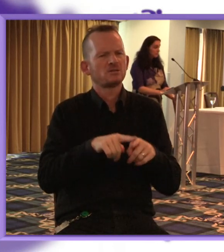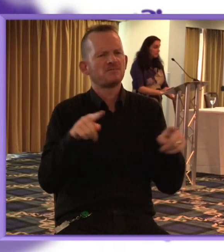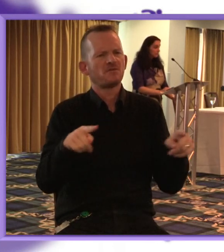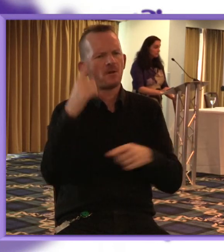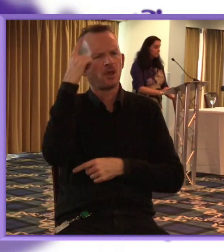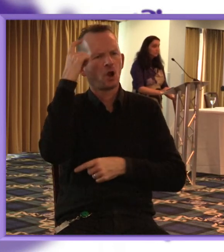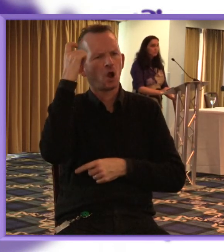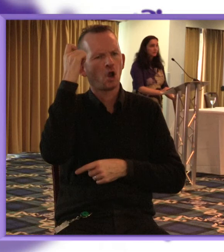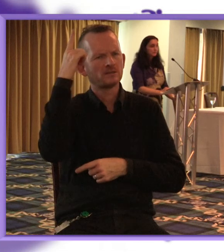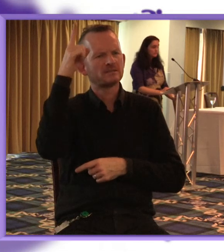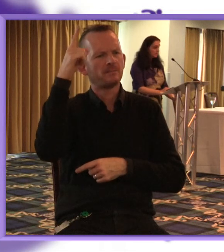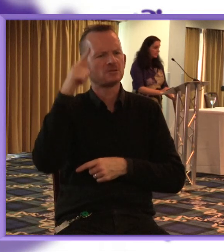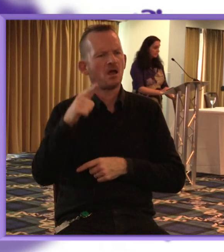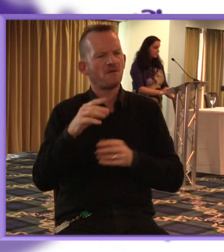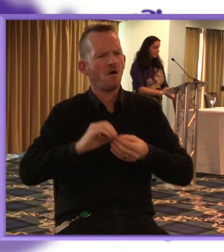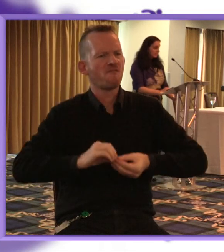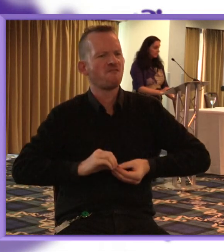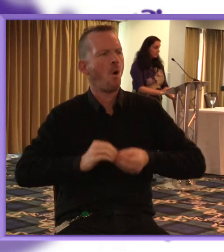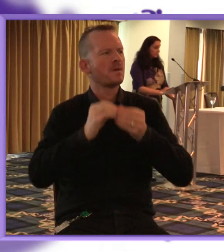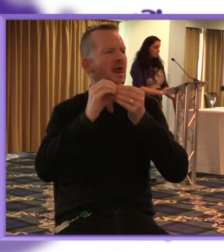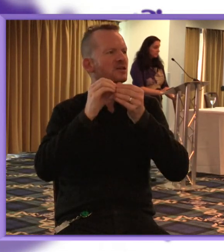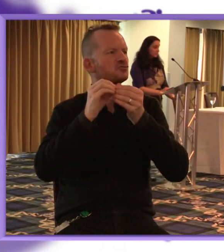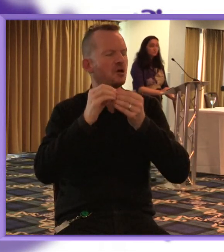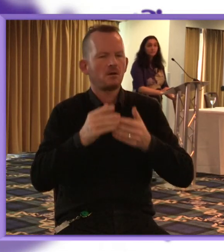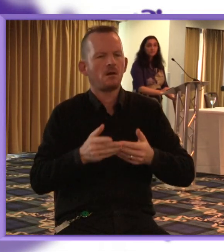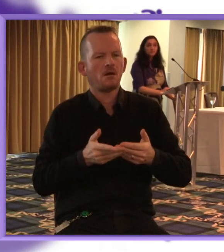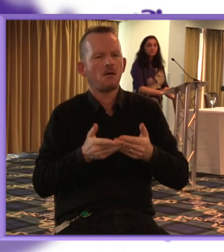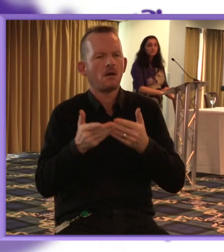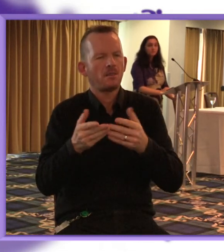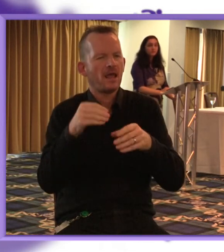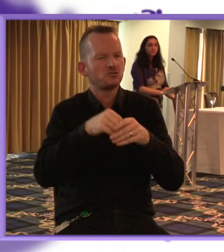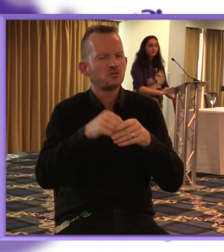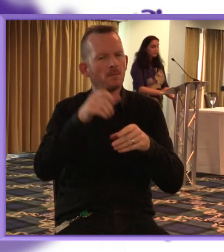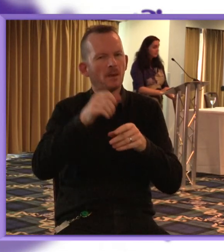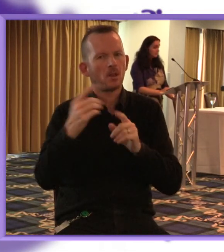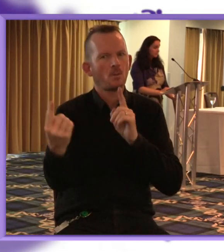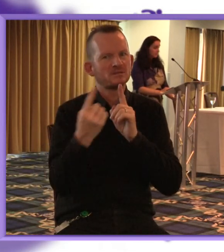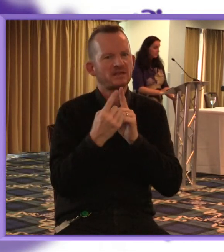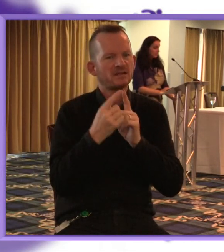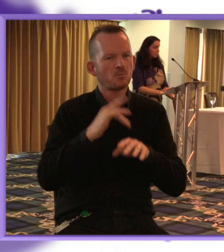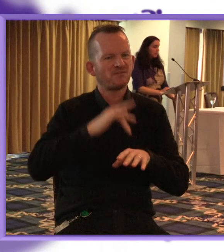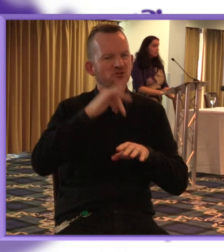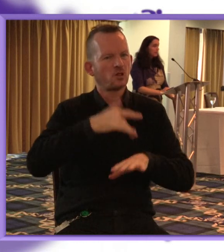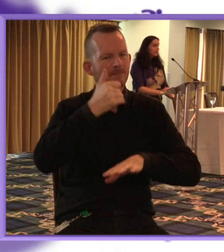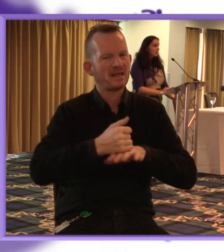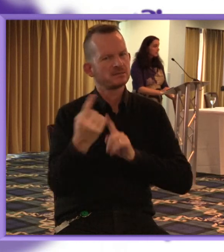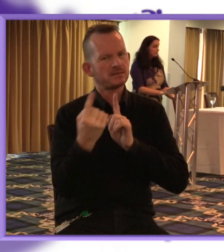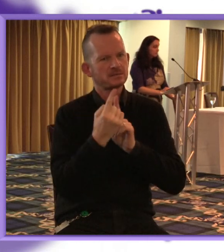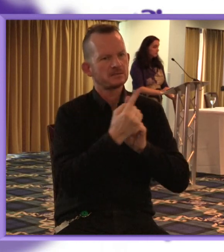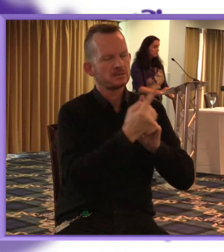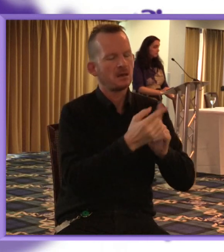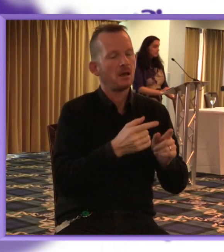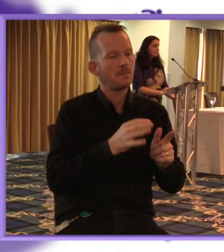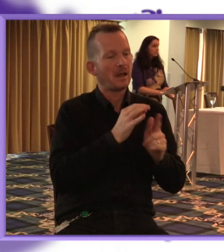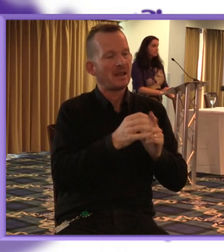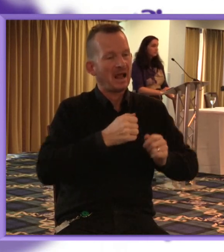of formulation as we apply it to understanding the issues of those who come to see us on a professional basis. By applying our skills